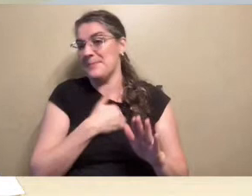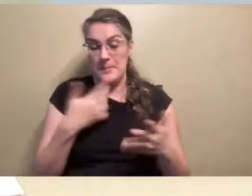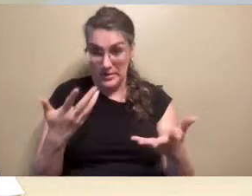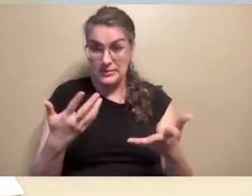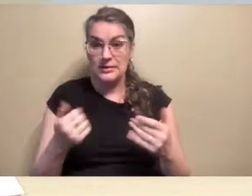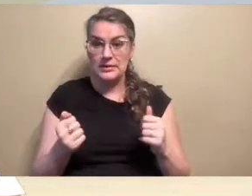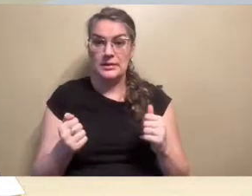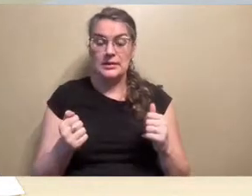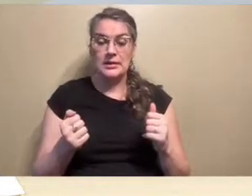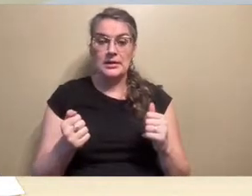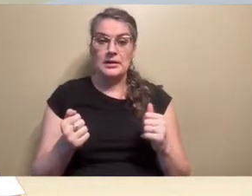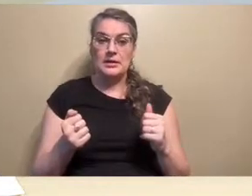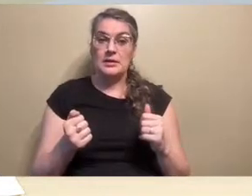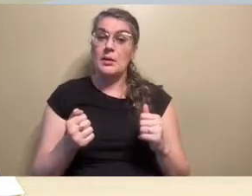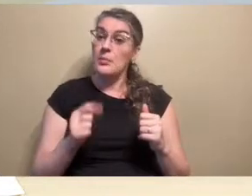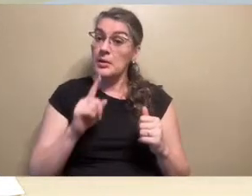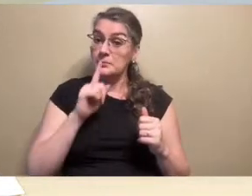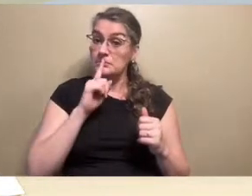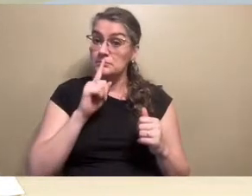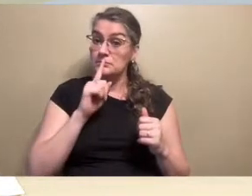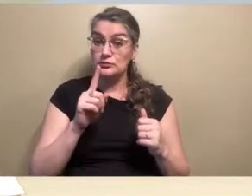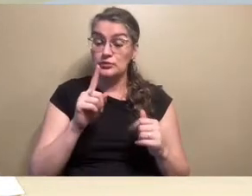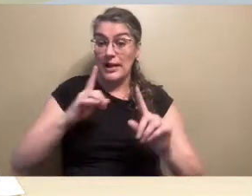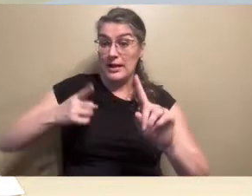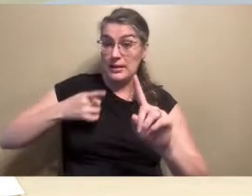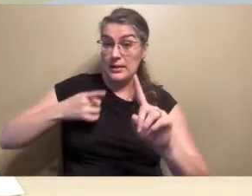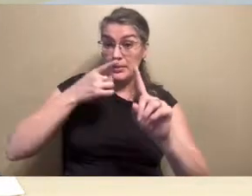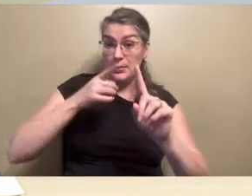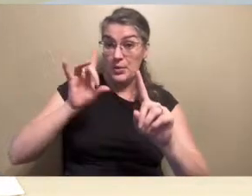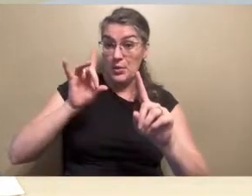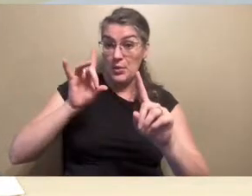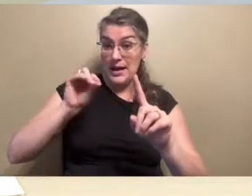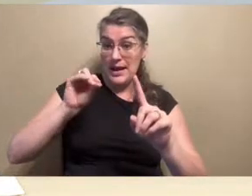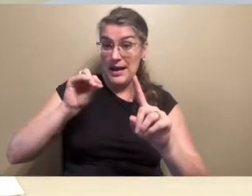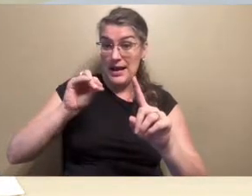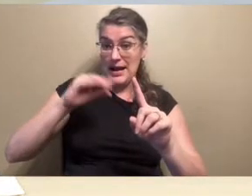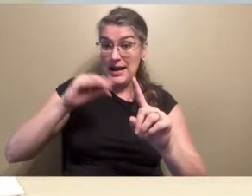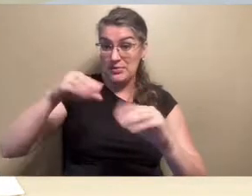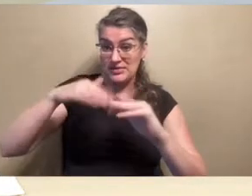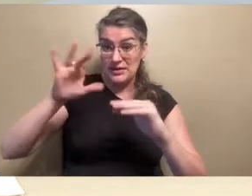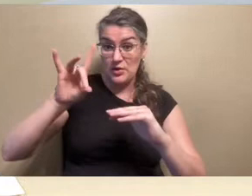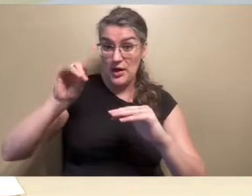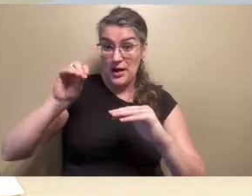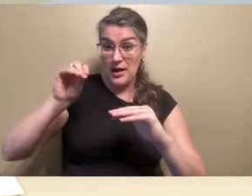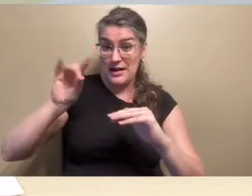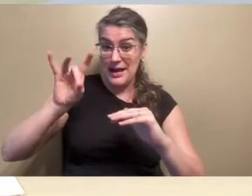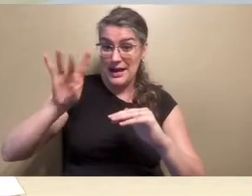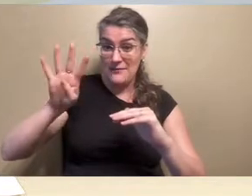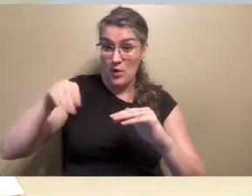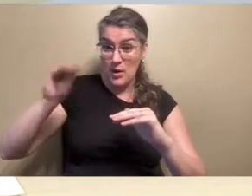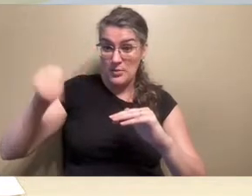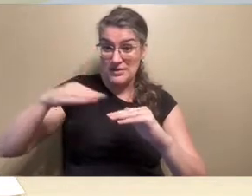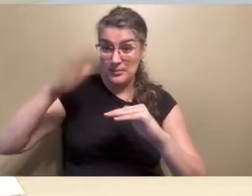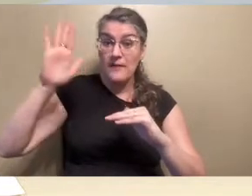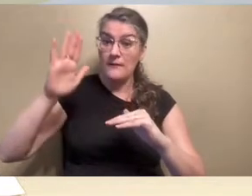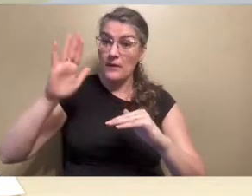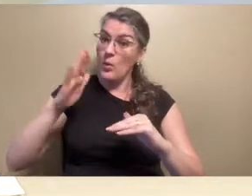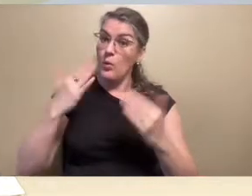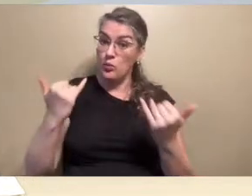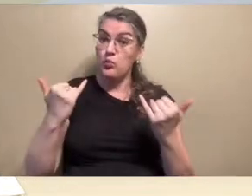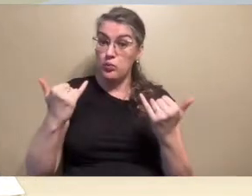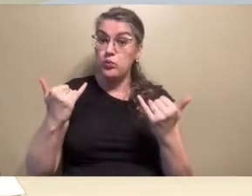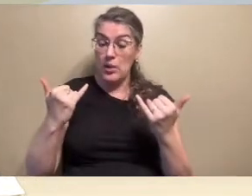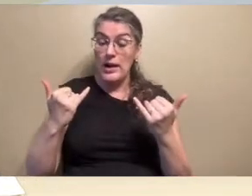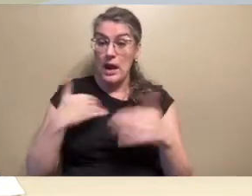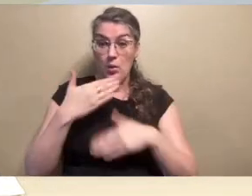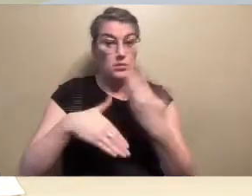in terms of being on track, I think we're certainly doing all the right things, and from a vaccine rollout point of